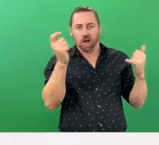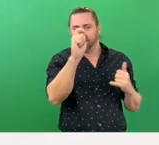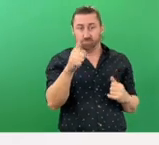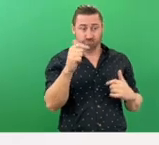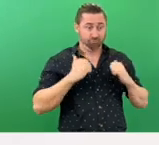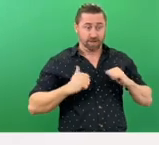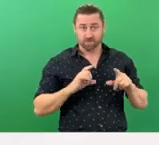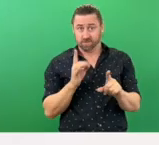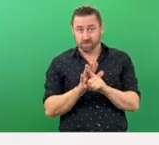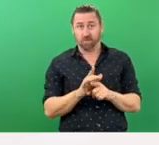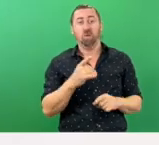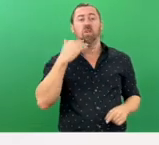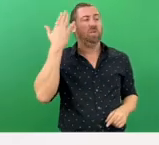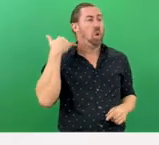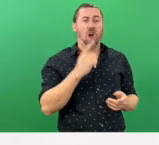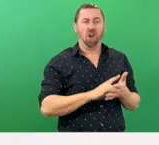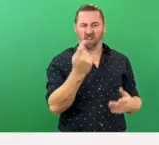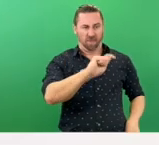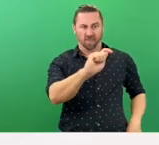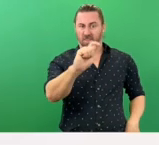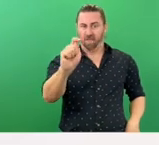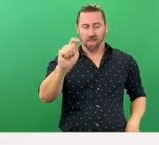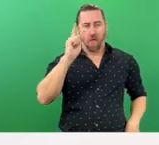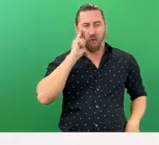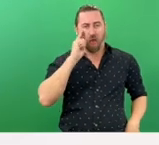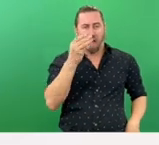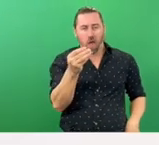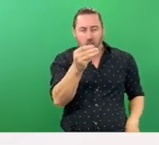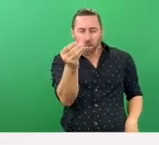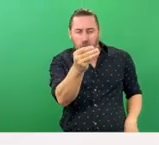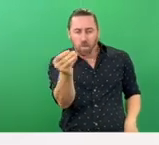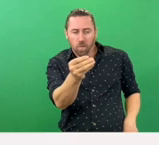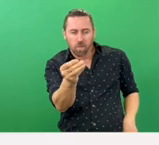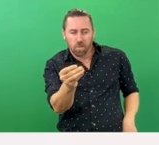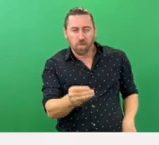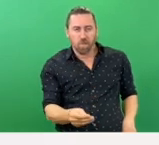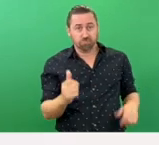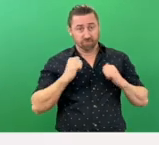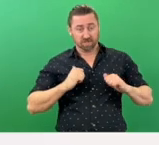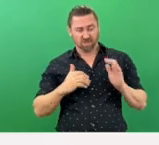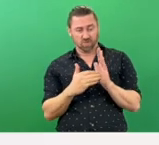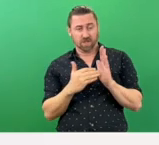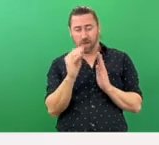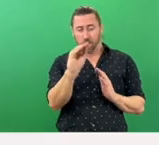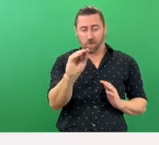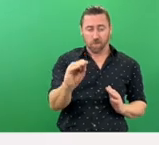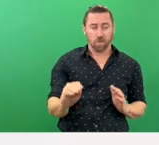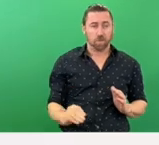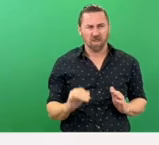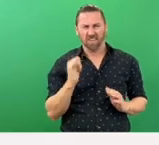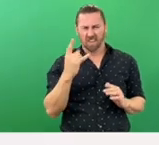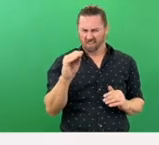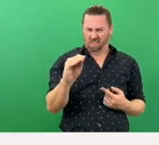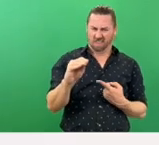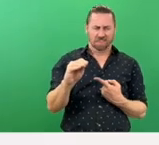like you to practice. If you've only ever used a standard pencil like this before to draw, give that a try today. It's going to feel a bit